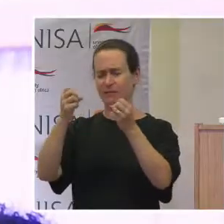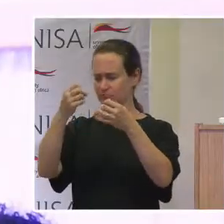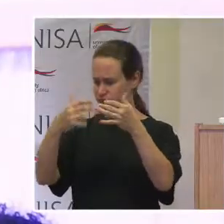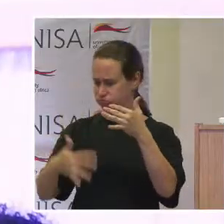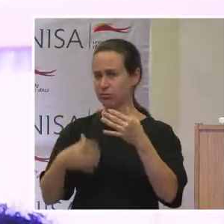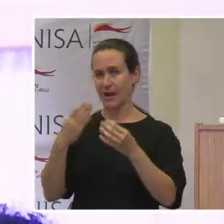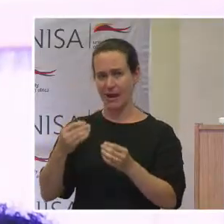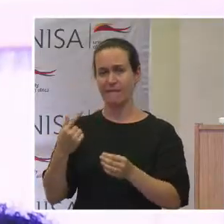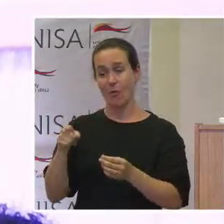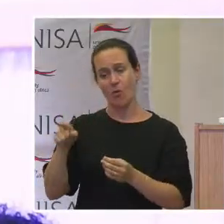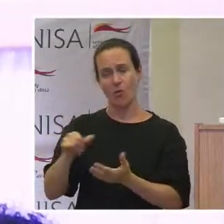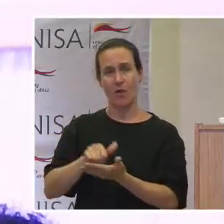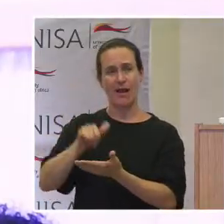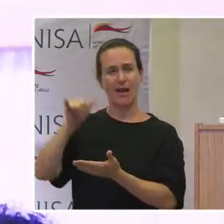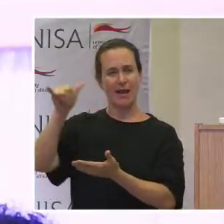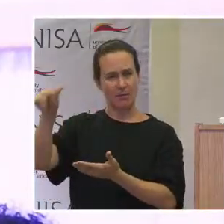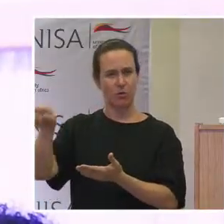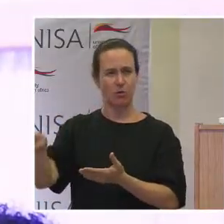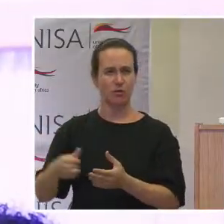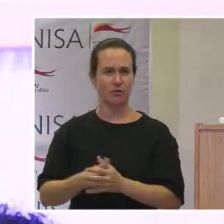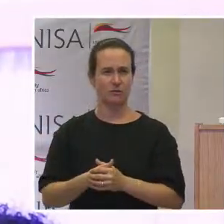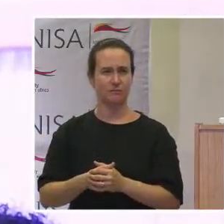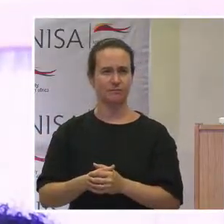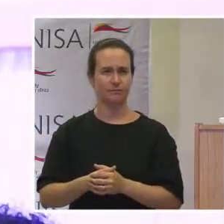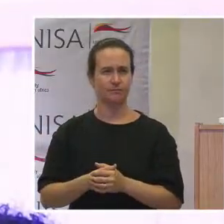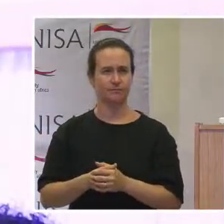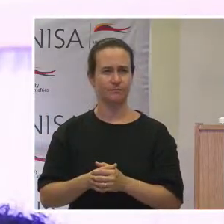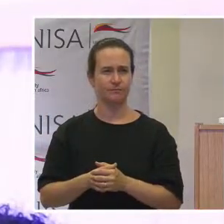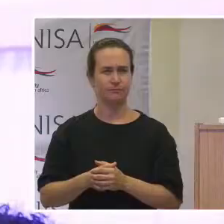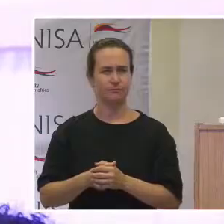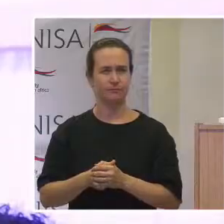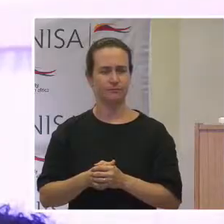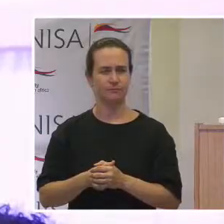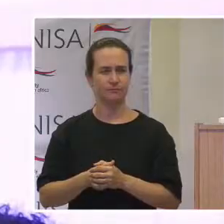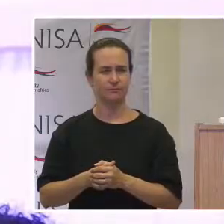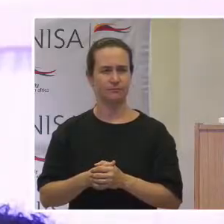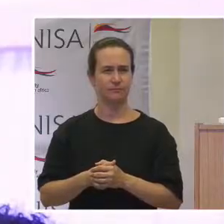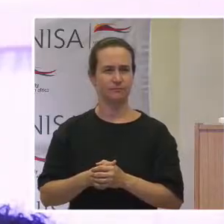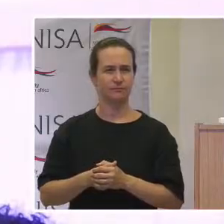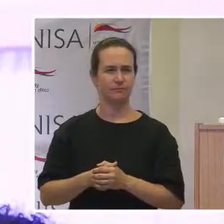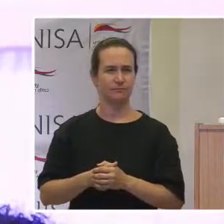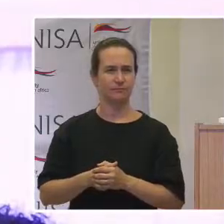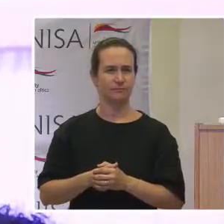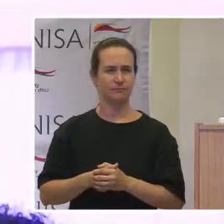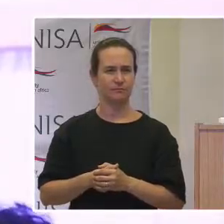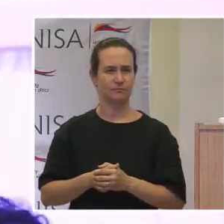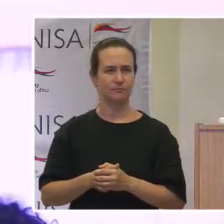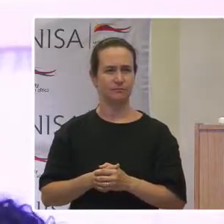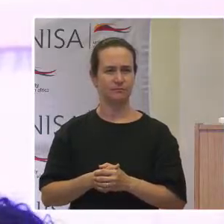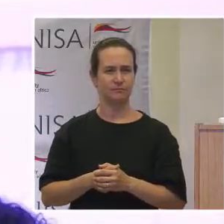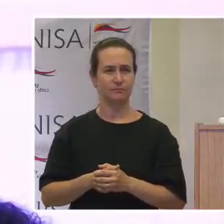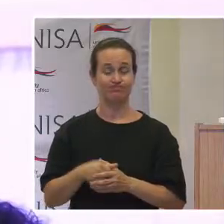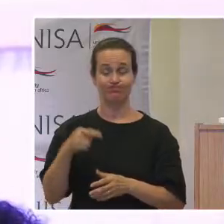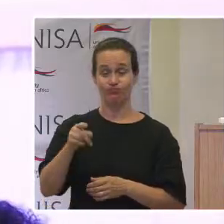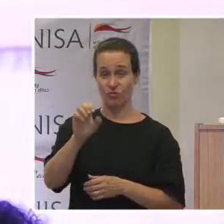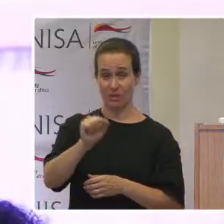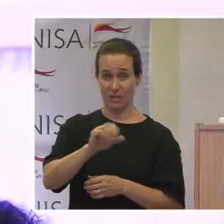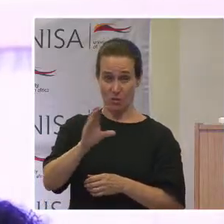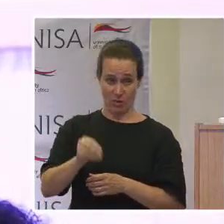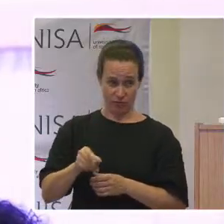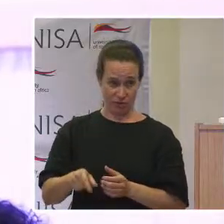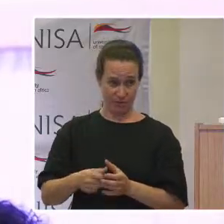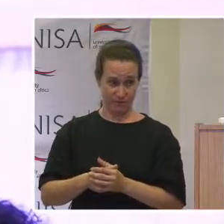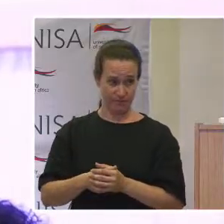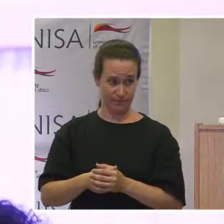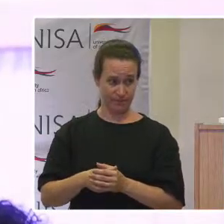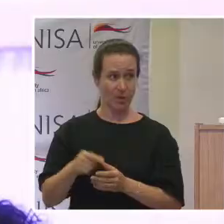that the pilot relies on in bad weather conditions. In South Africa right now,